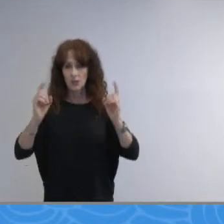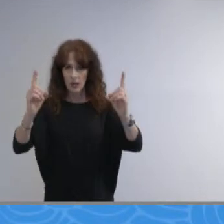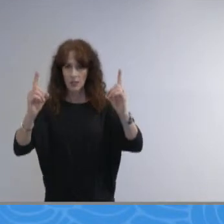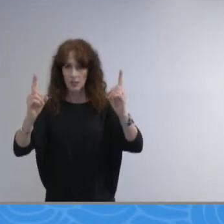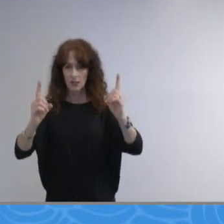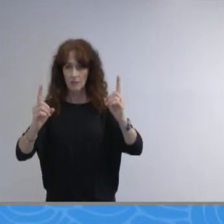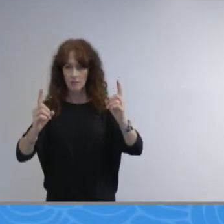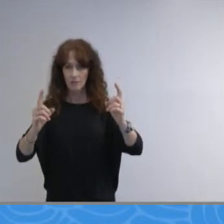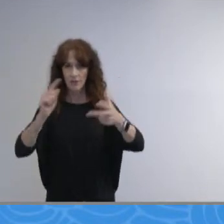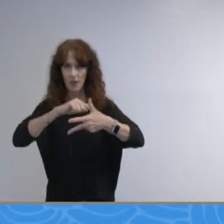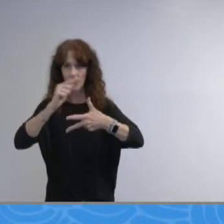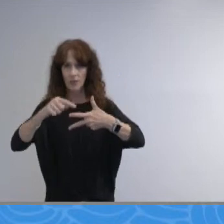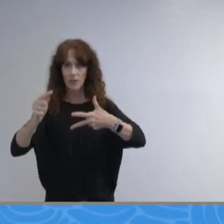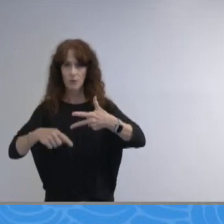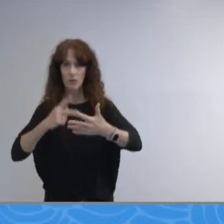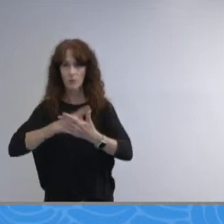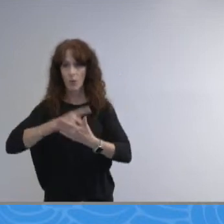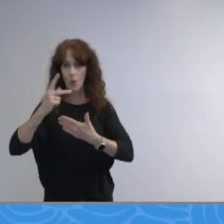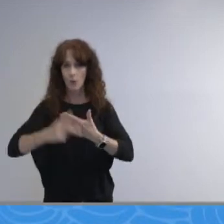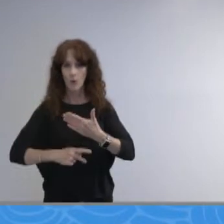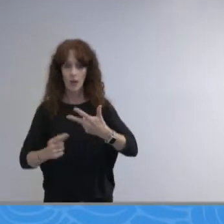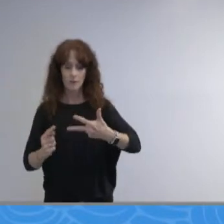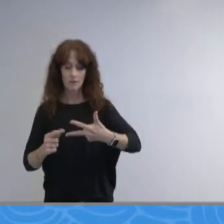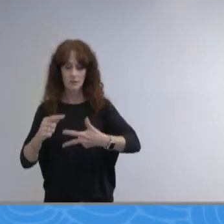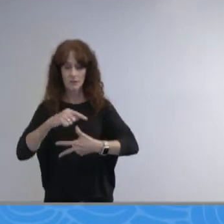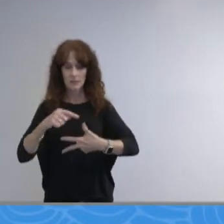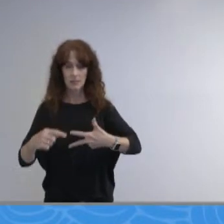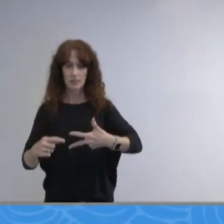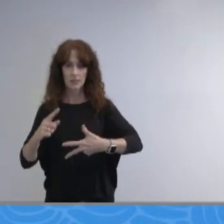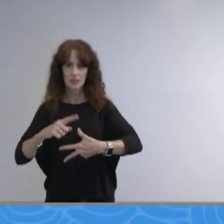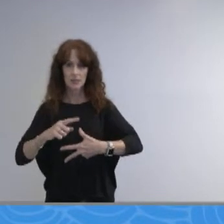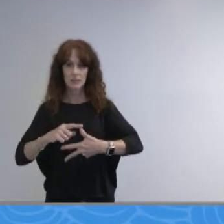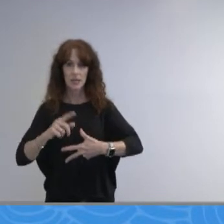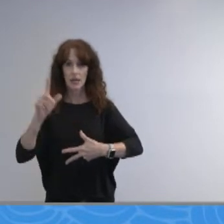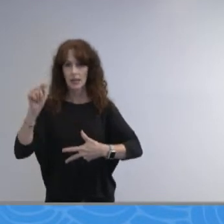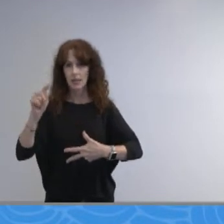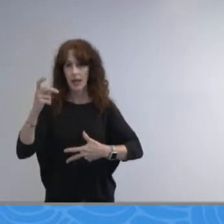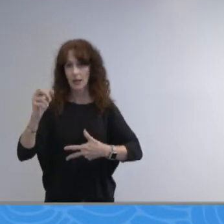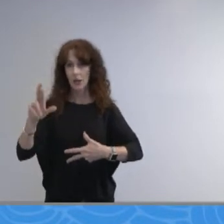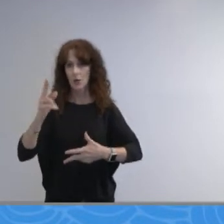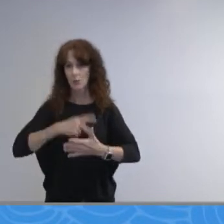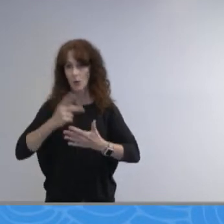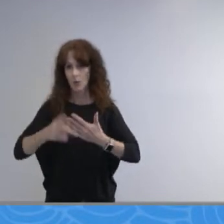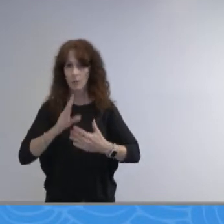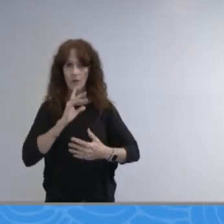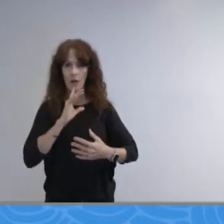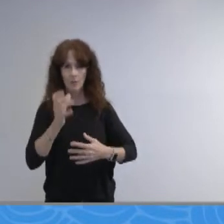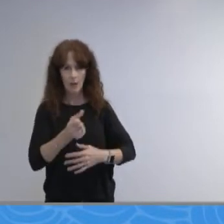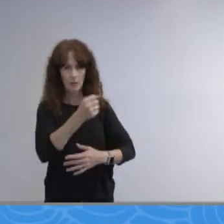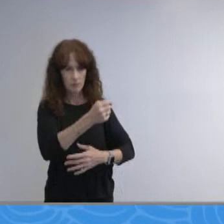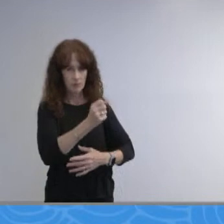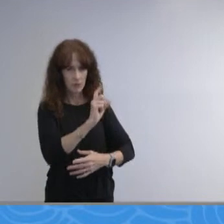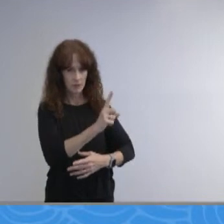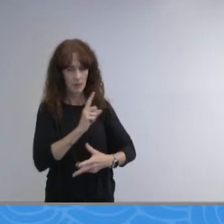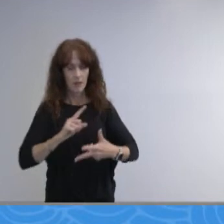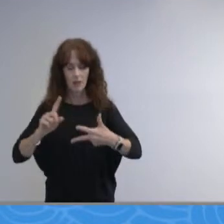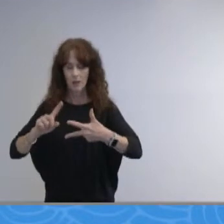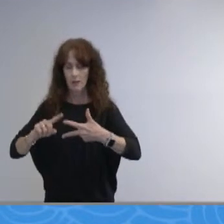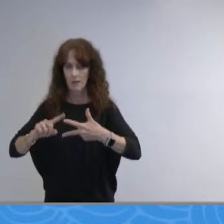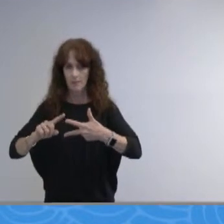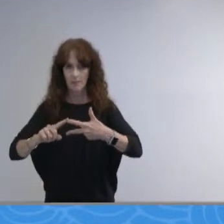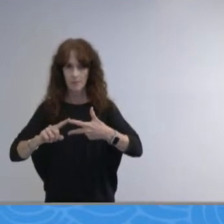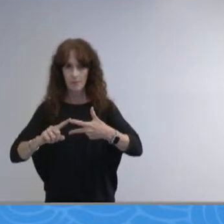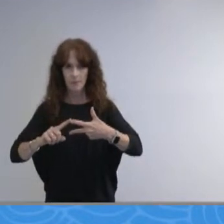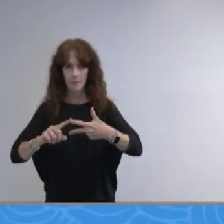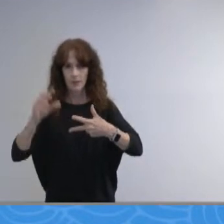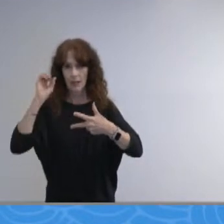have 3 primary programs, one being the TIGER program, which I will talk about in a little bit. Another one